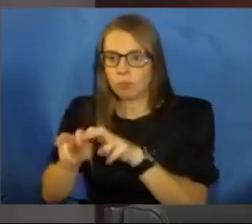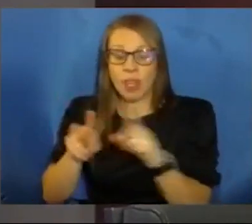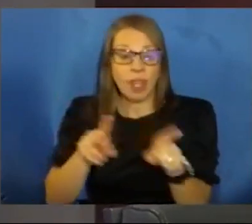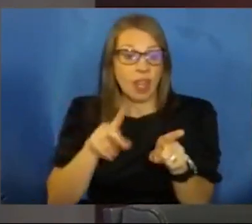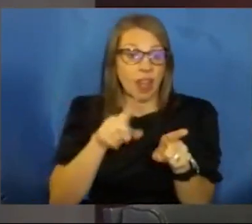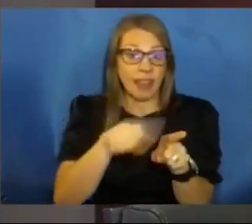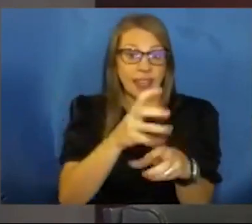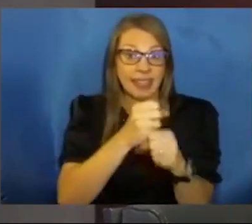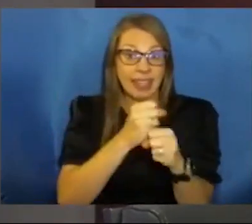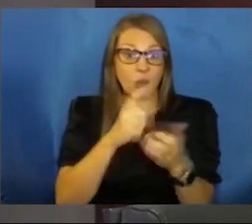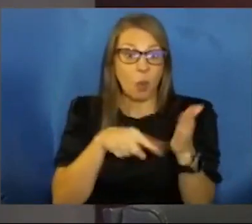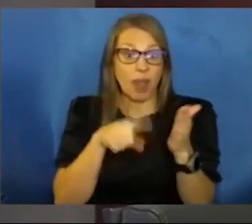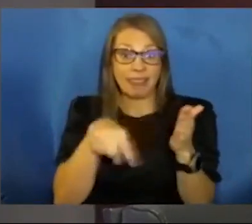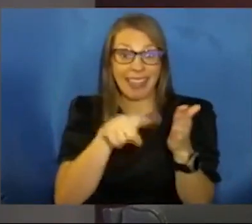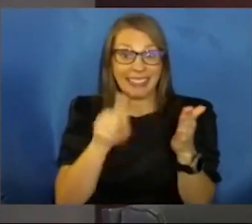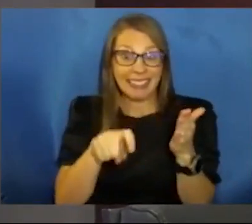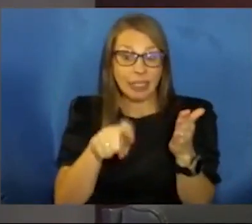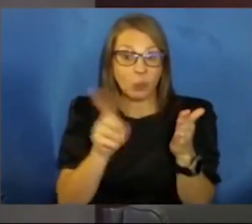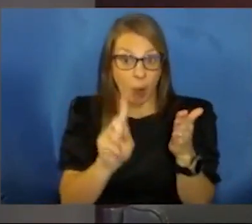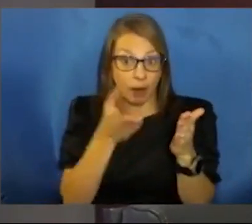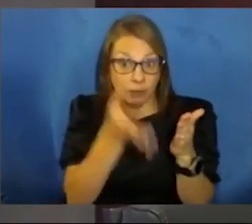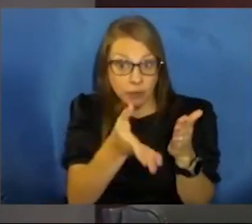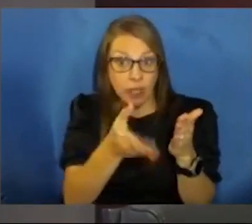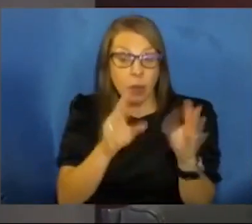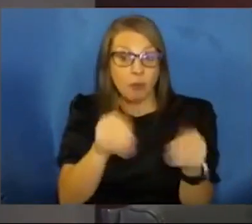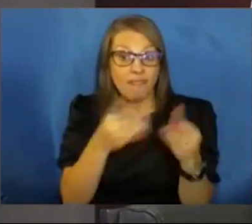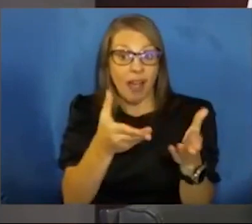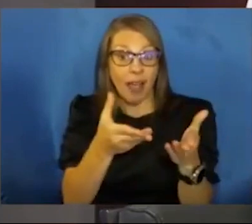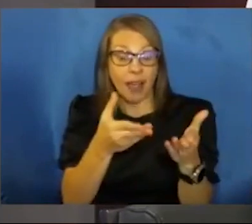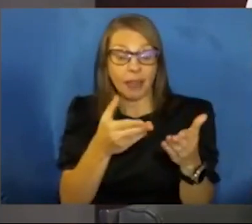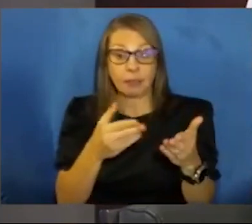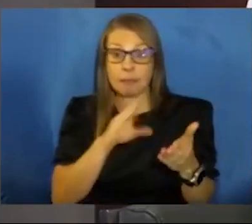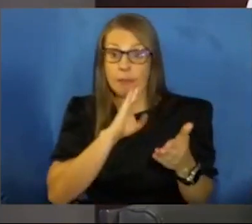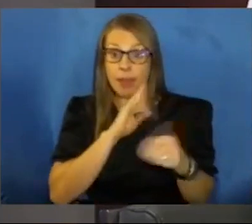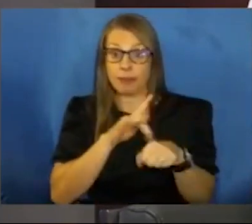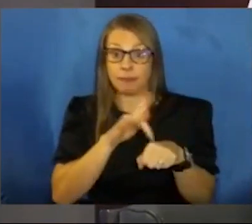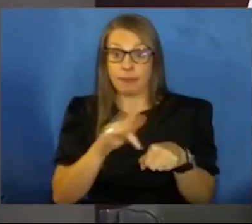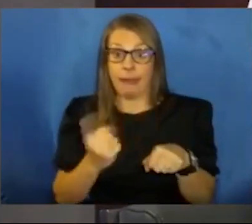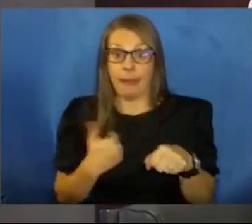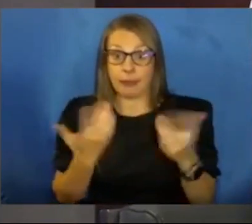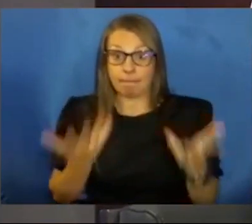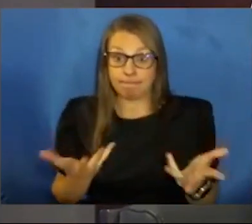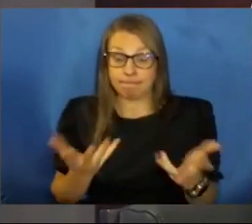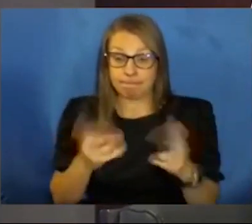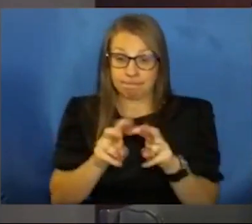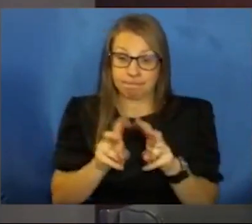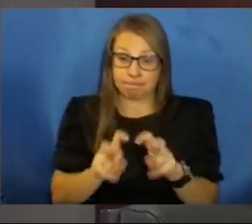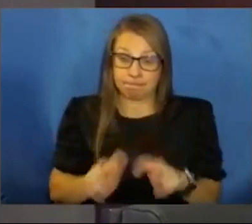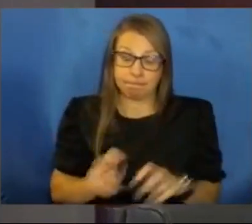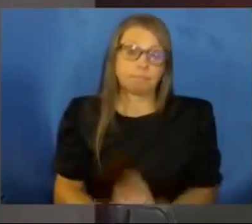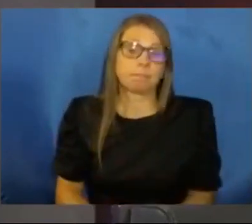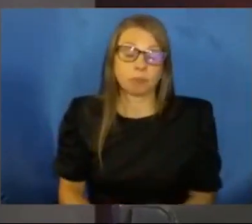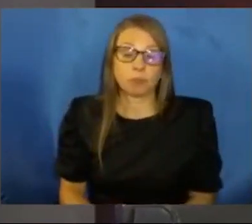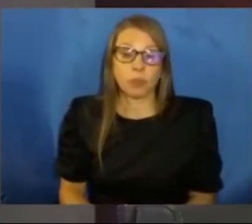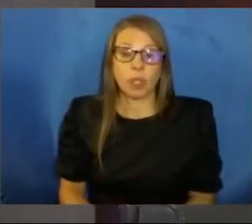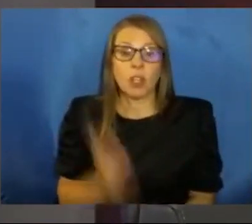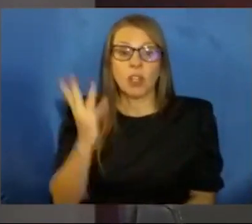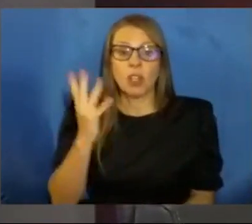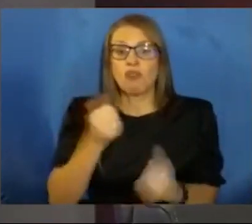do we prioritize vaccination over non-vaccination? Mm-hmm. No. We look at every single patient individually and